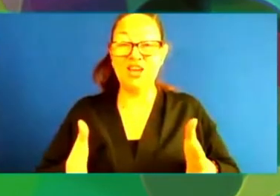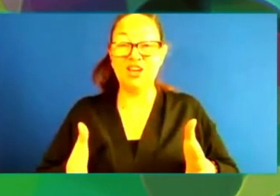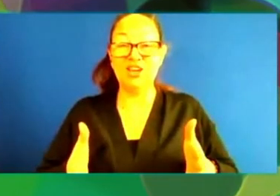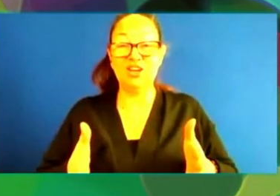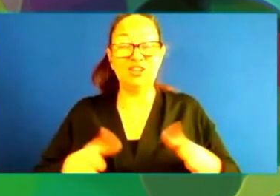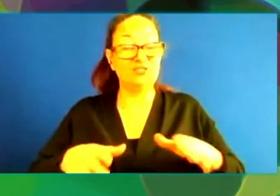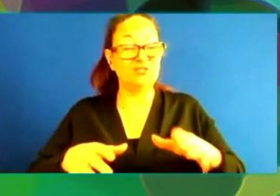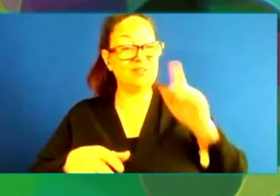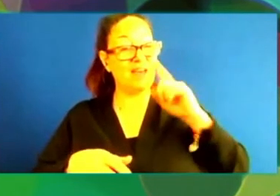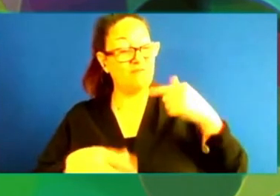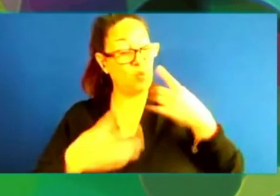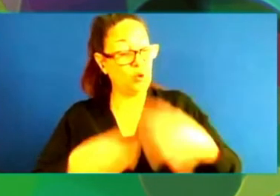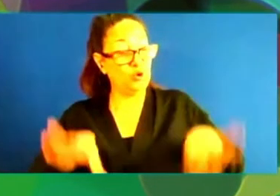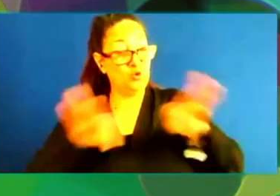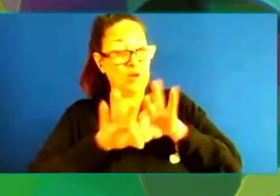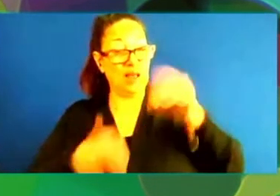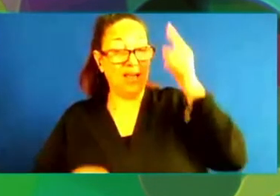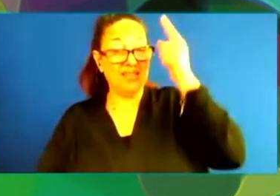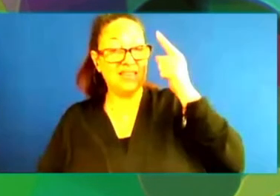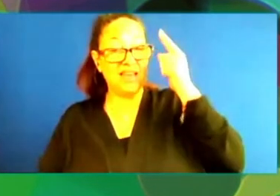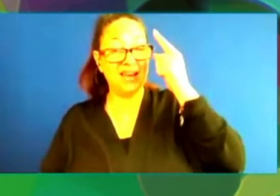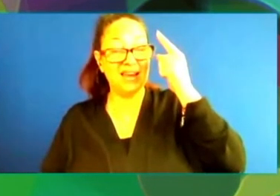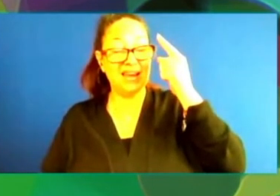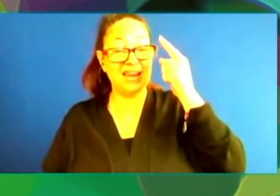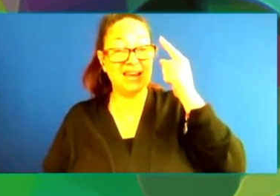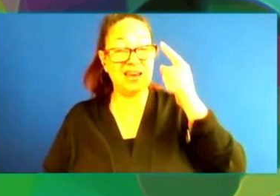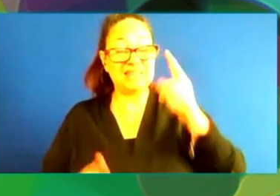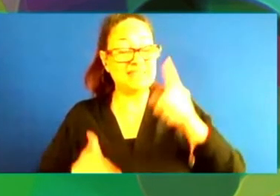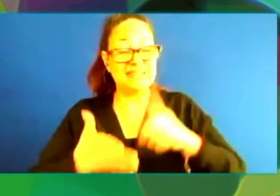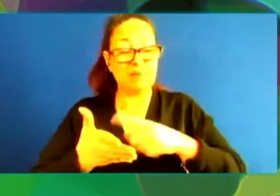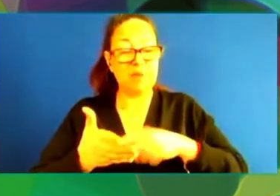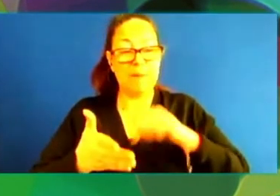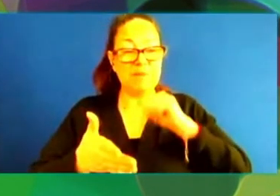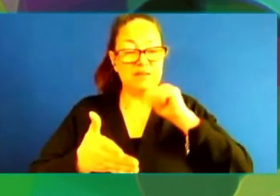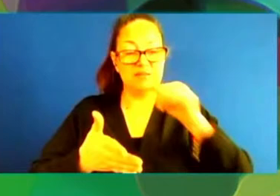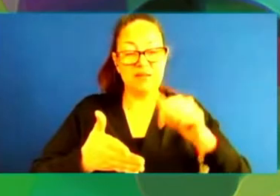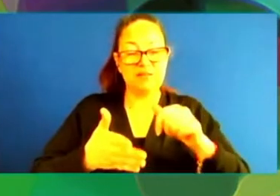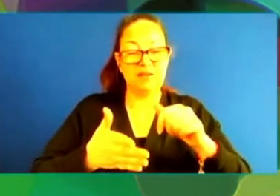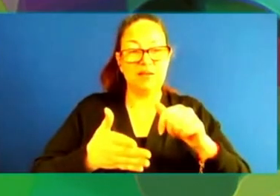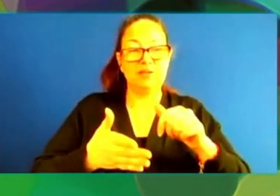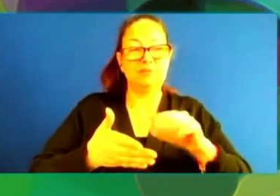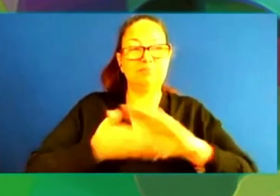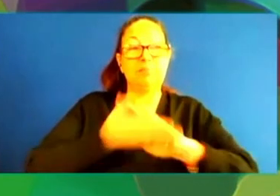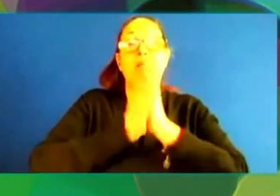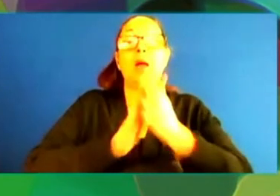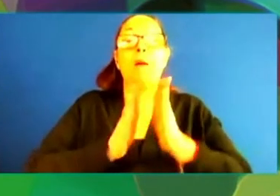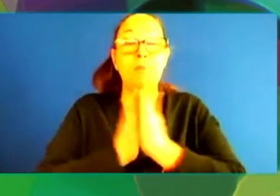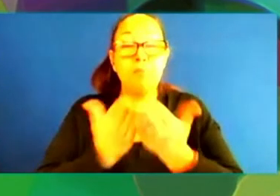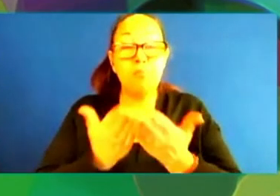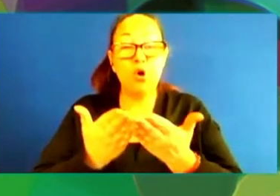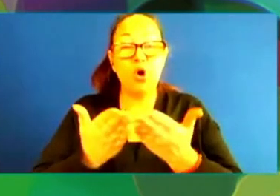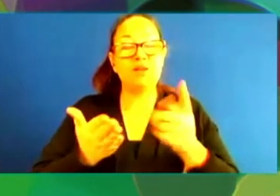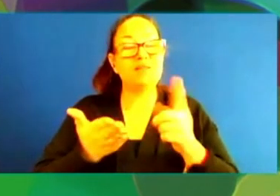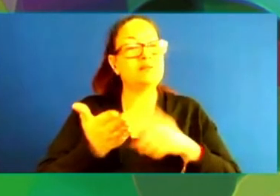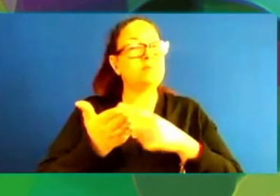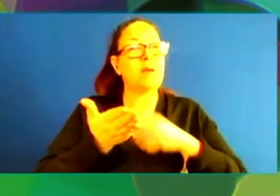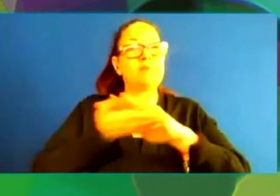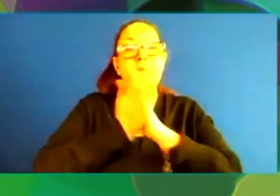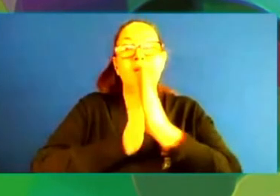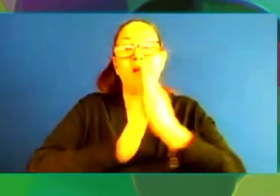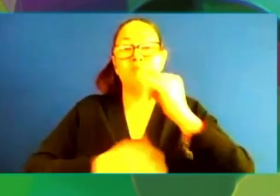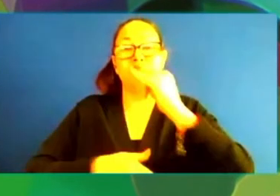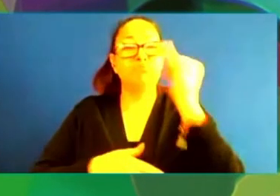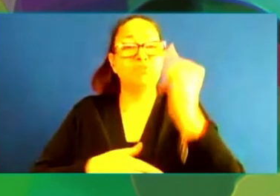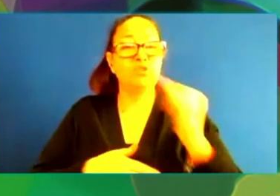critical thinking, and sometimes it doesn't manifest itself as a paper or as a book. You know, sometimes it manifests itself as an art object